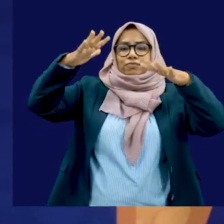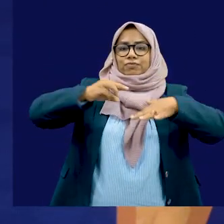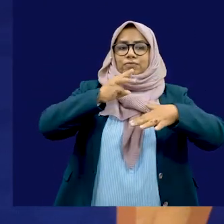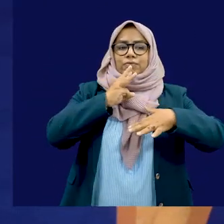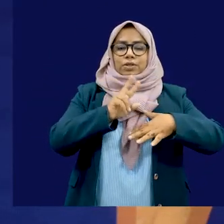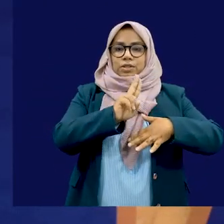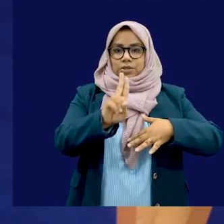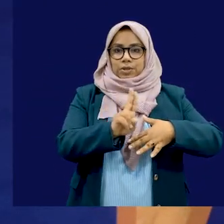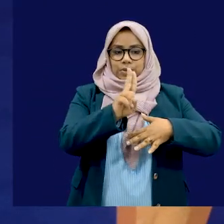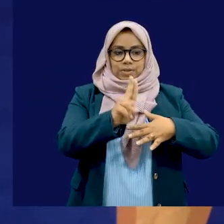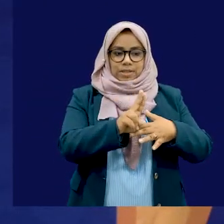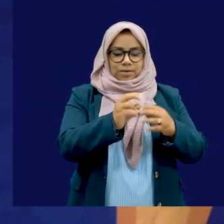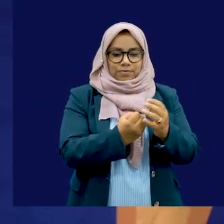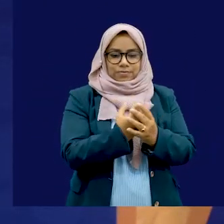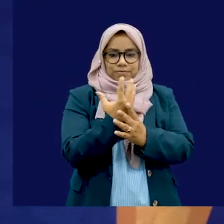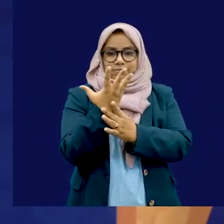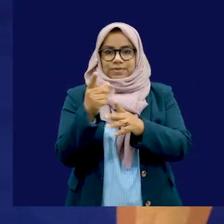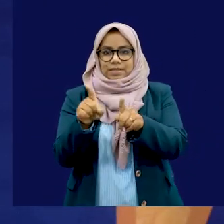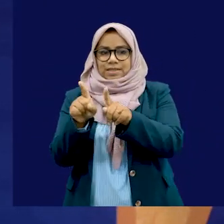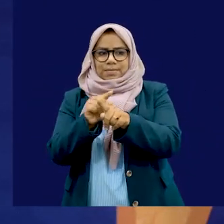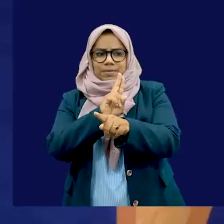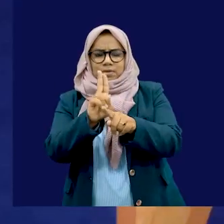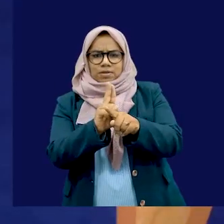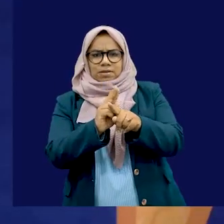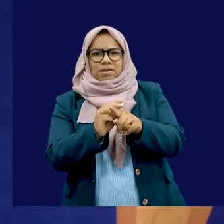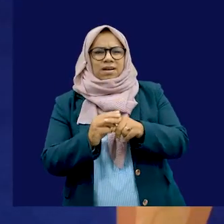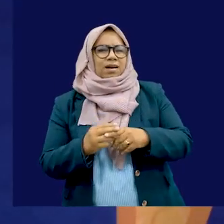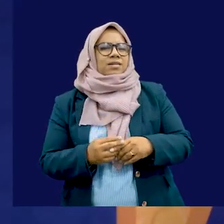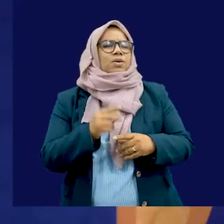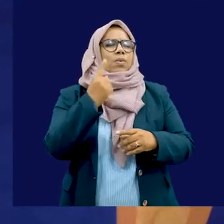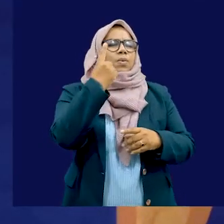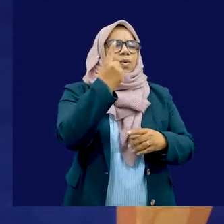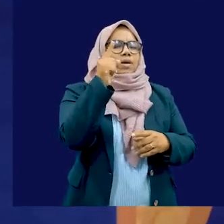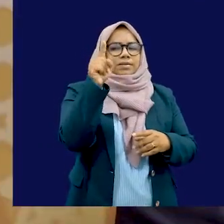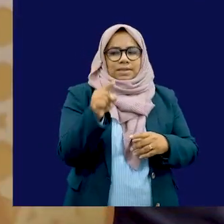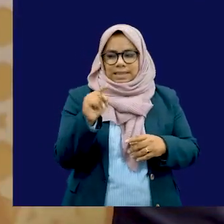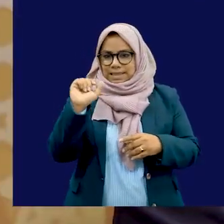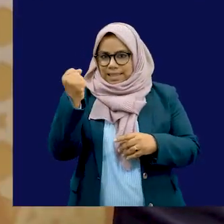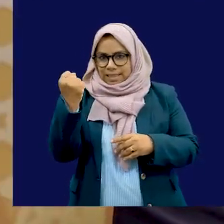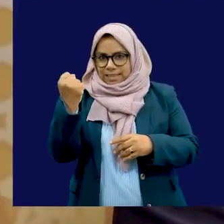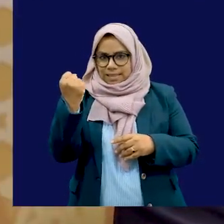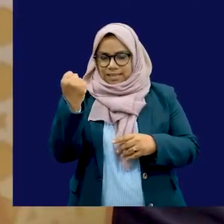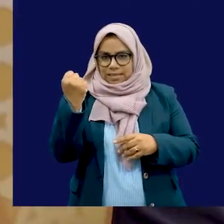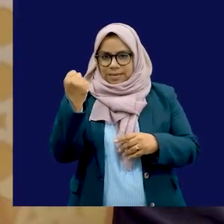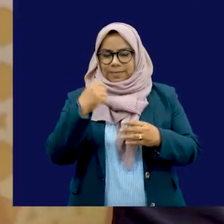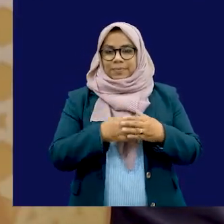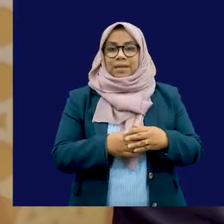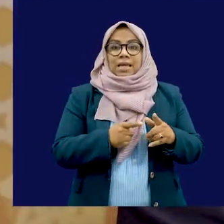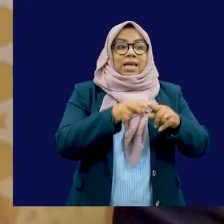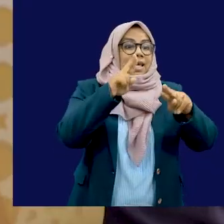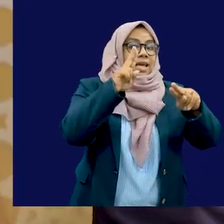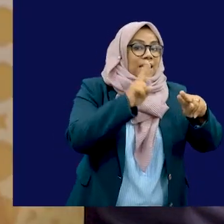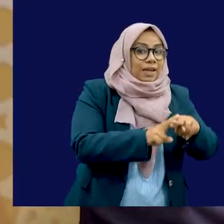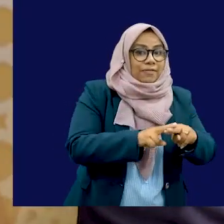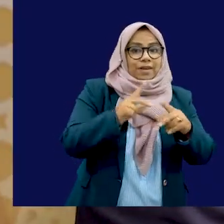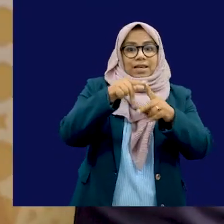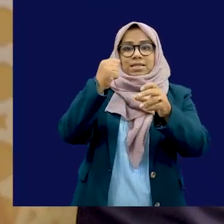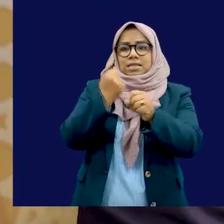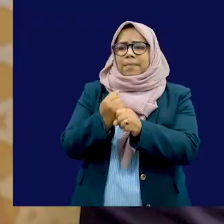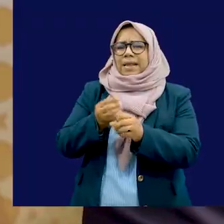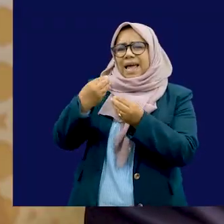springs, then the rate of zakat is 1/10. 1/10. If it is irrigated